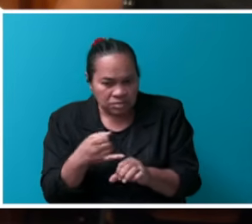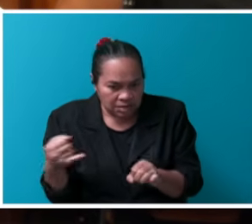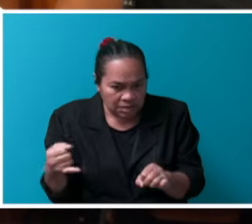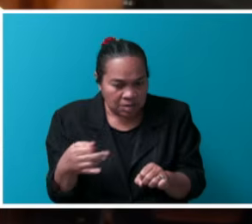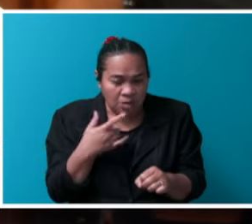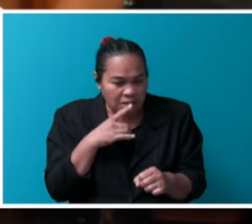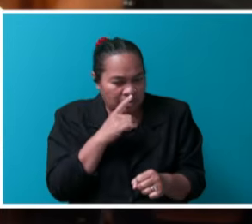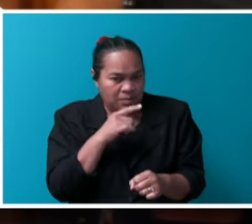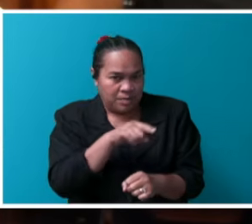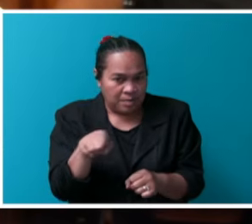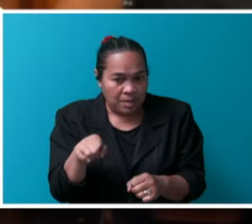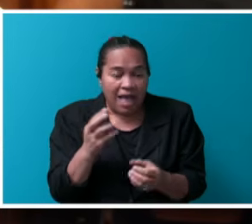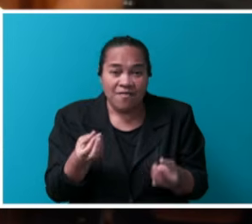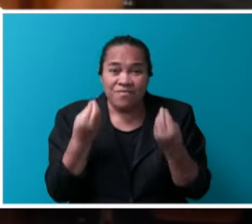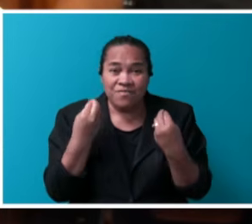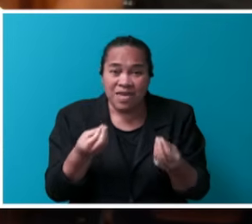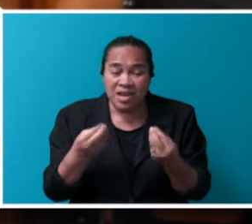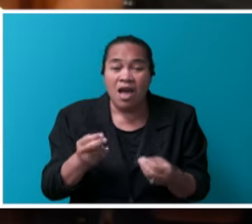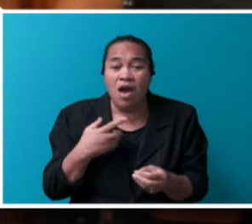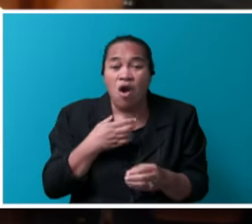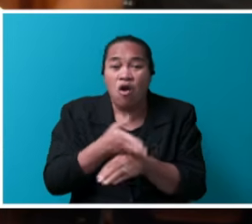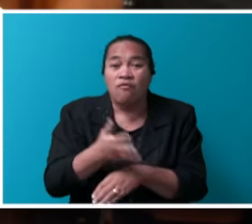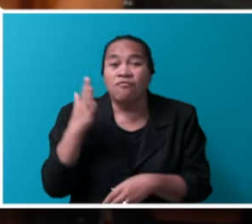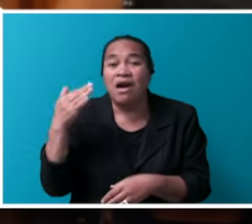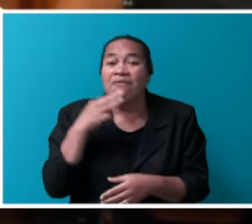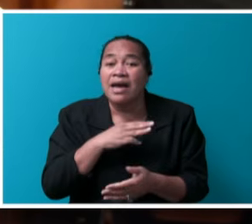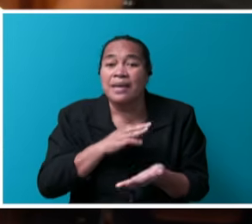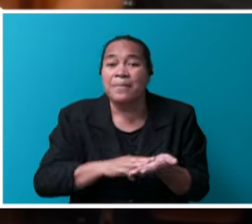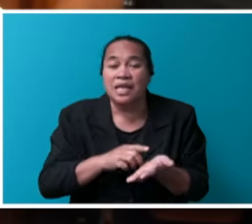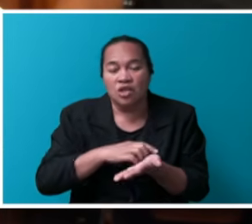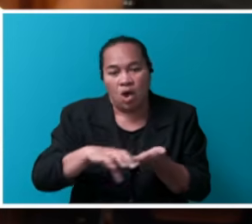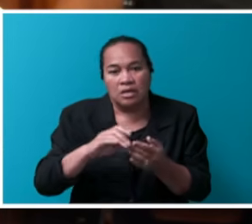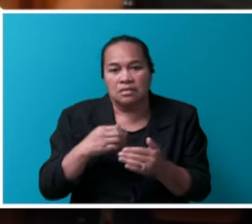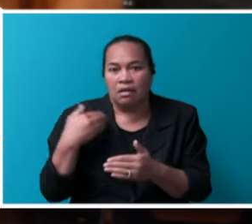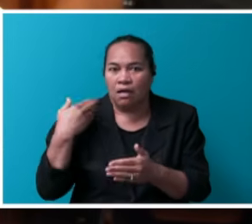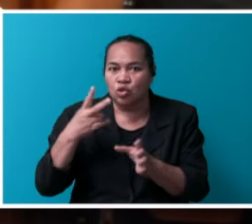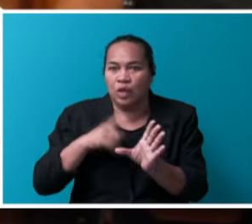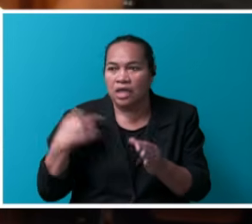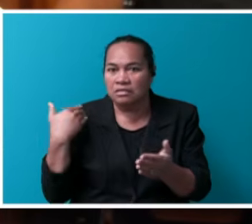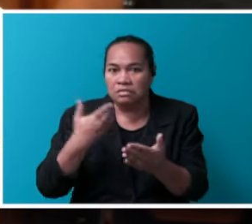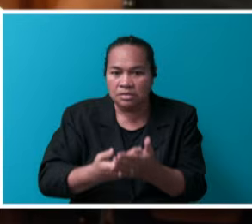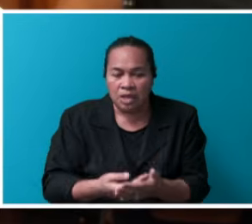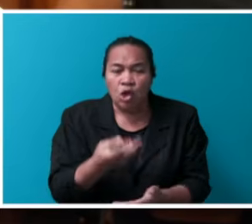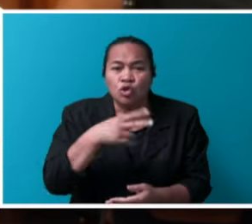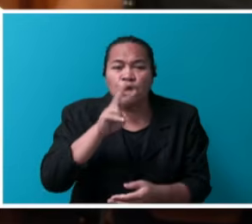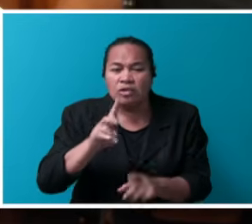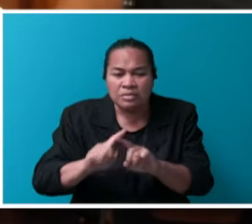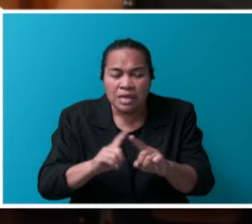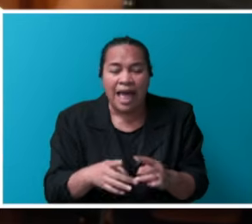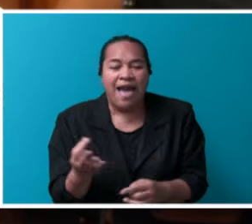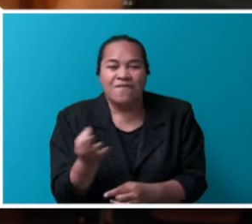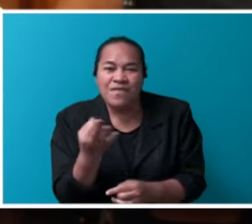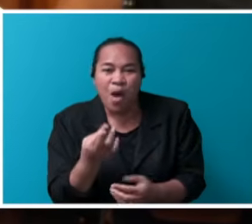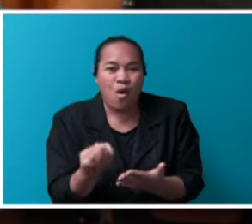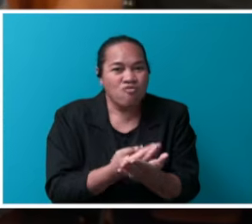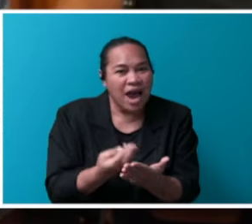consumers, valued at over $500 million in the last 2 years. The 22 items, including flour, rice, sugar,